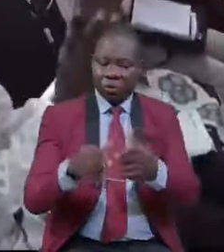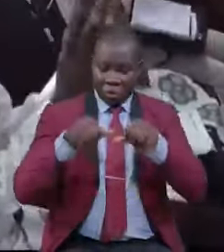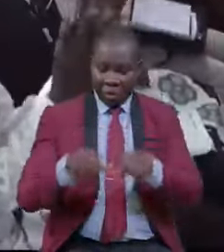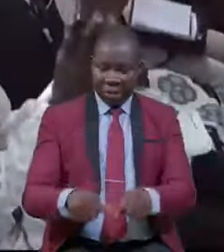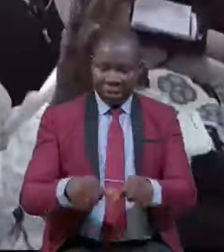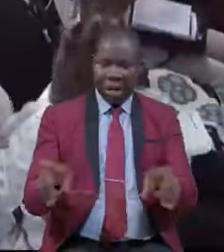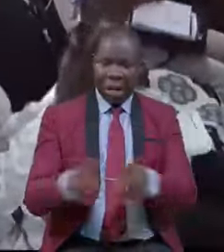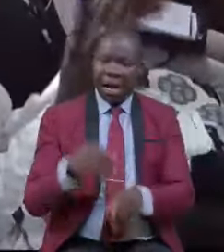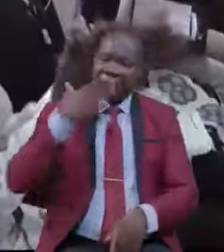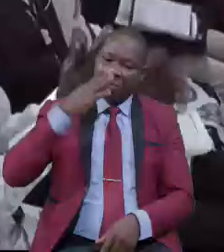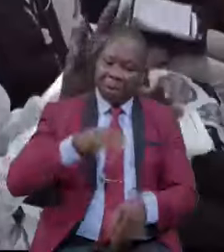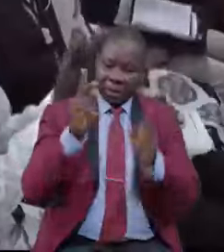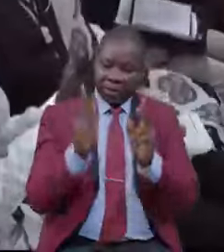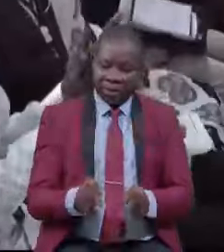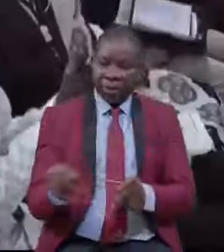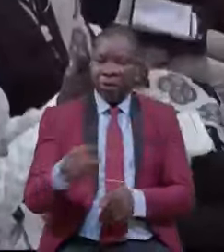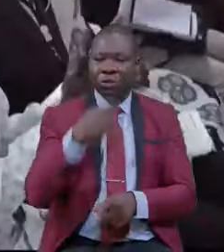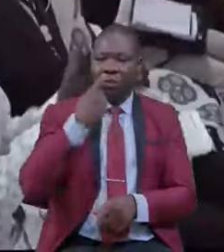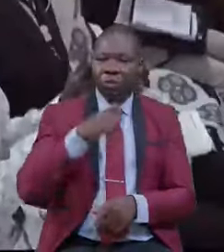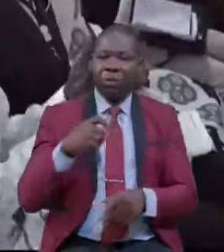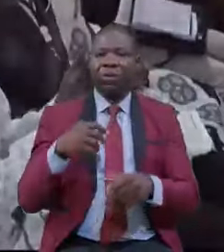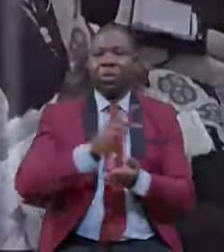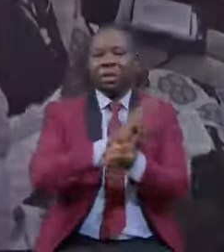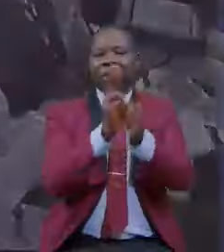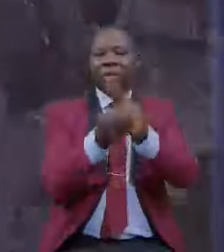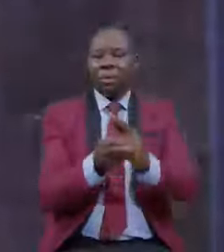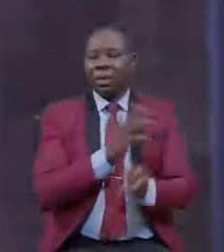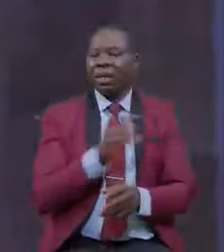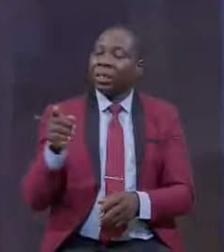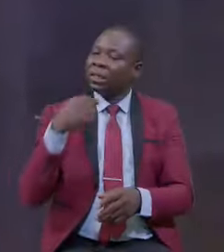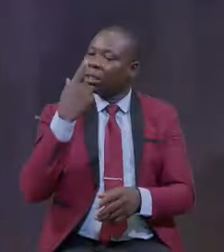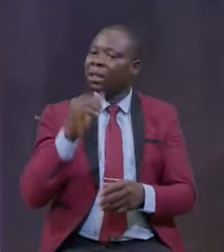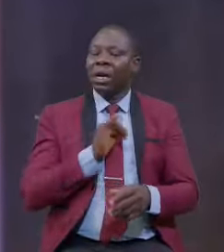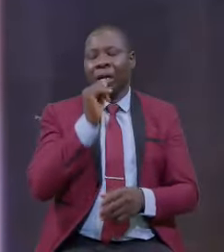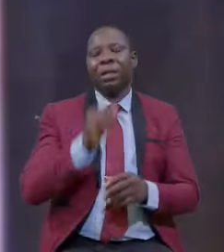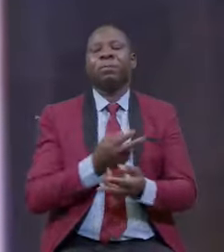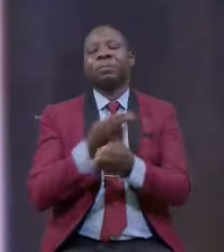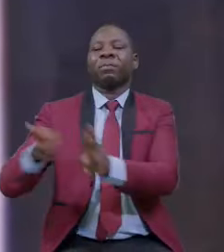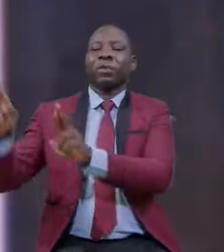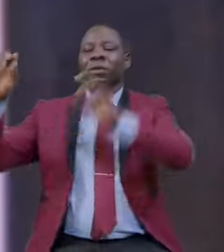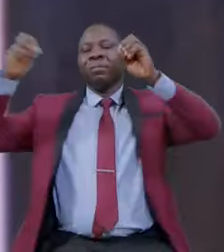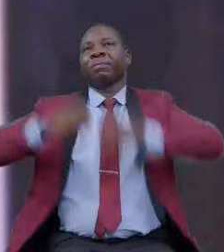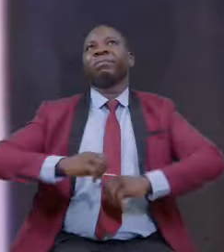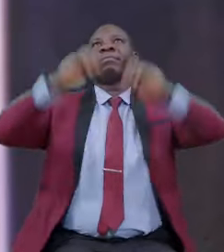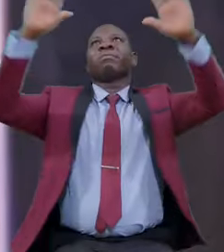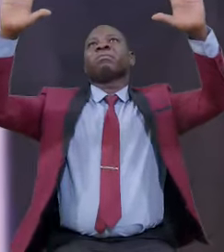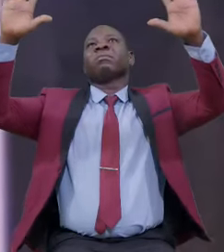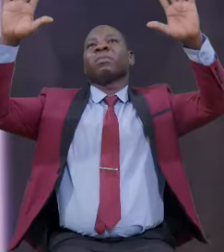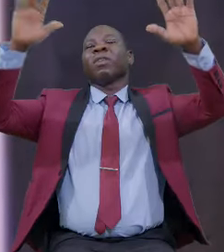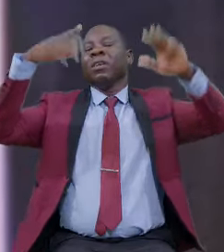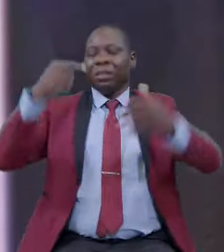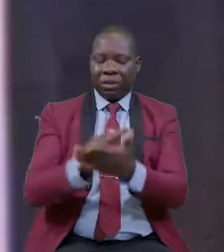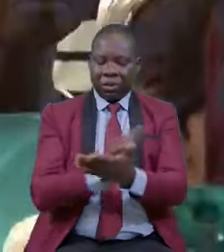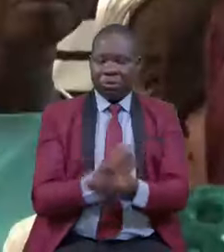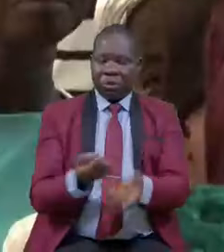And the gospel came to that man, and the man repented, and the man was born